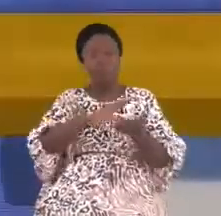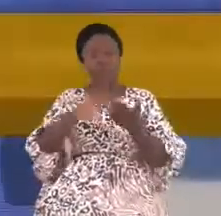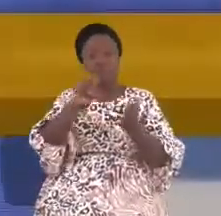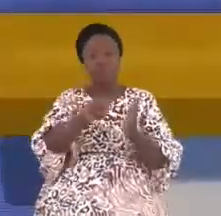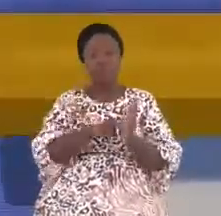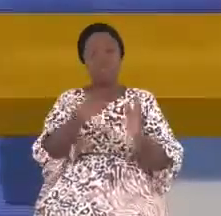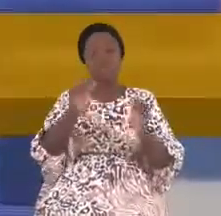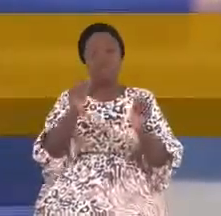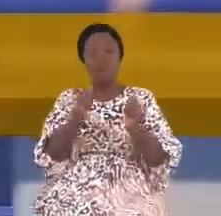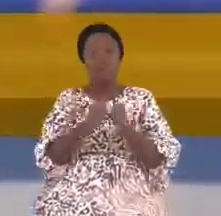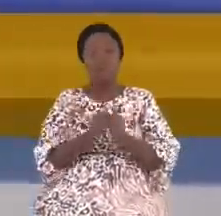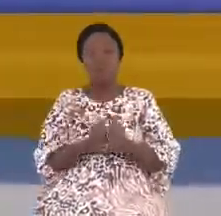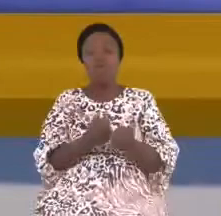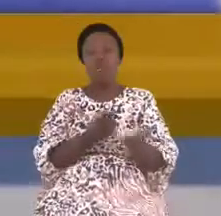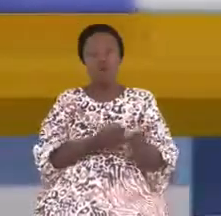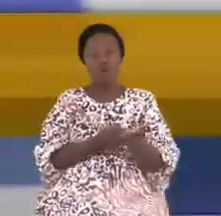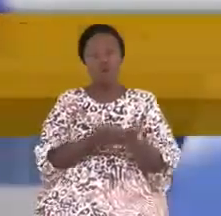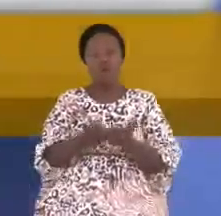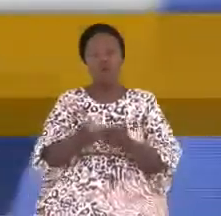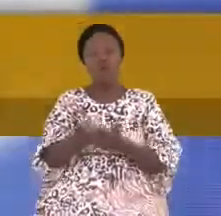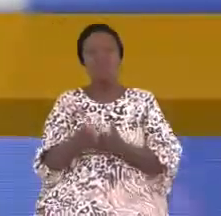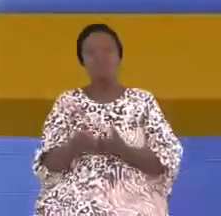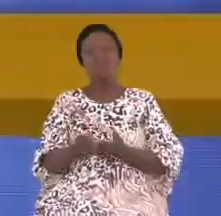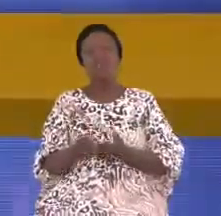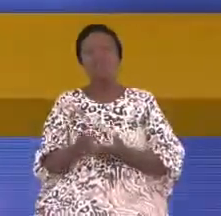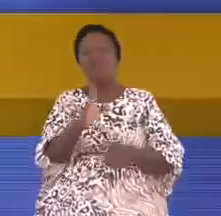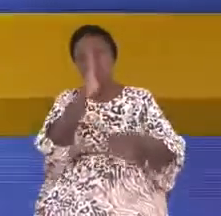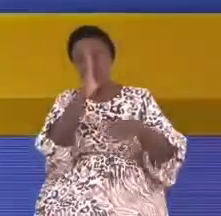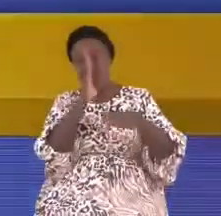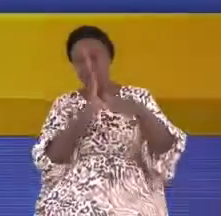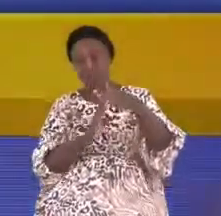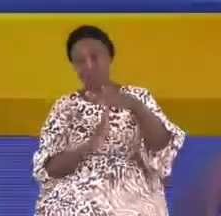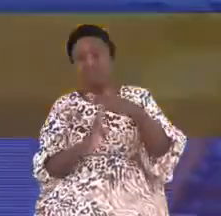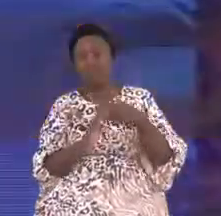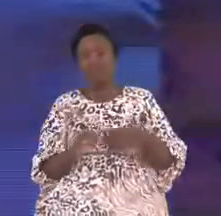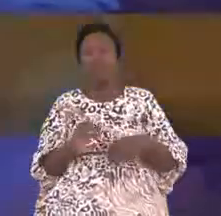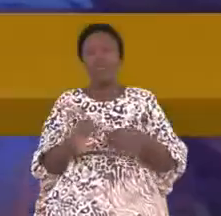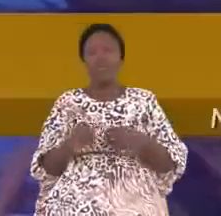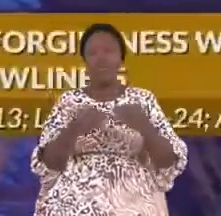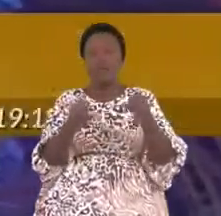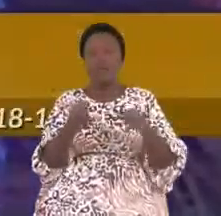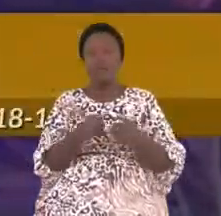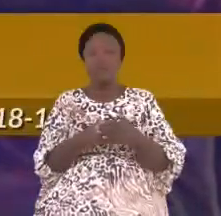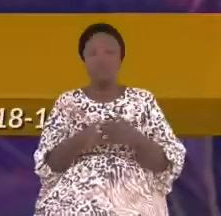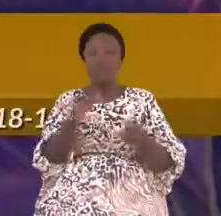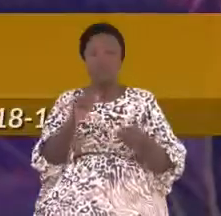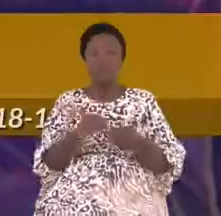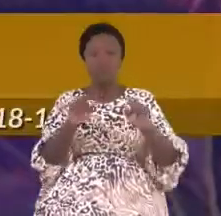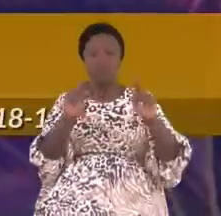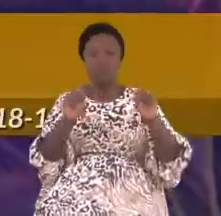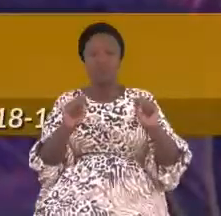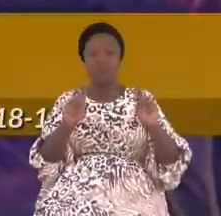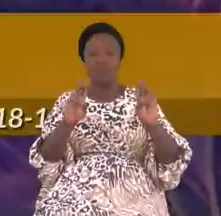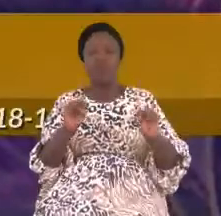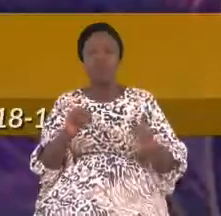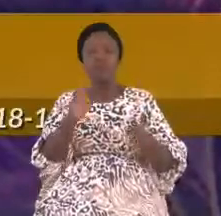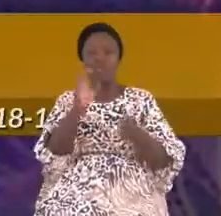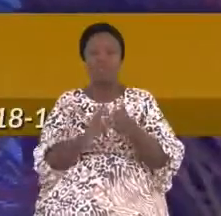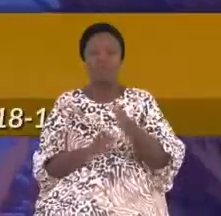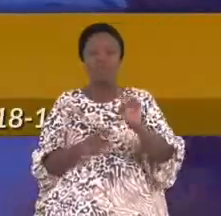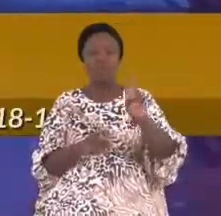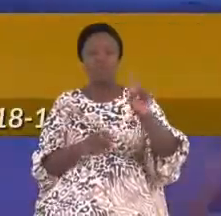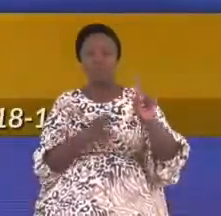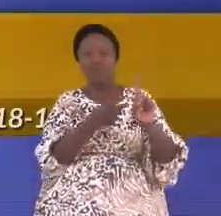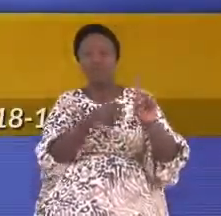loneliness look at numbers chapter 21 verse 7 it says in verse 7 therefore the people